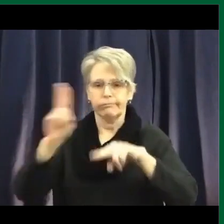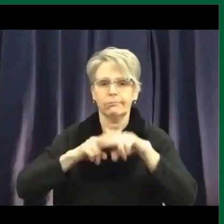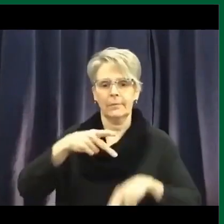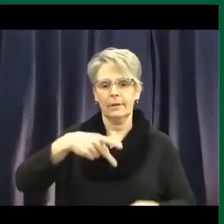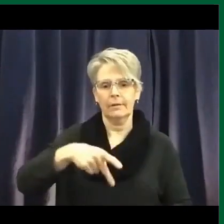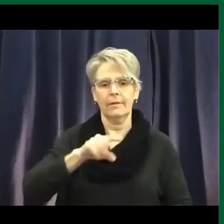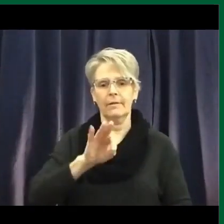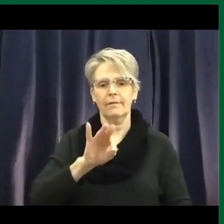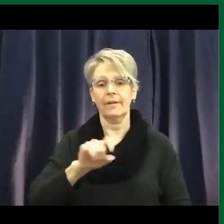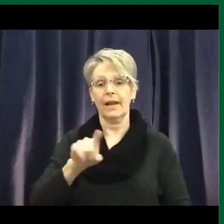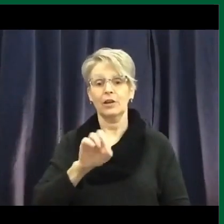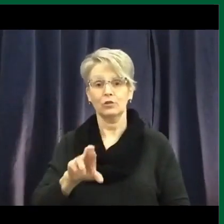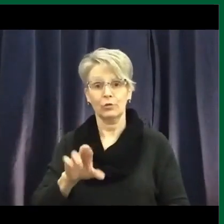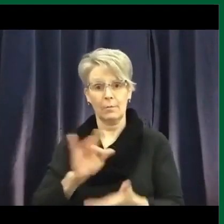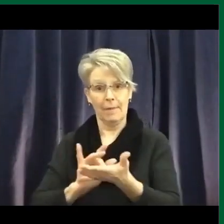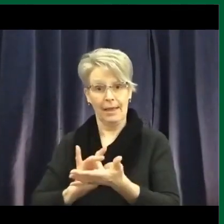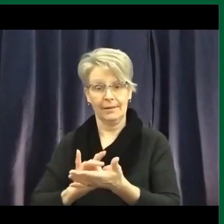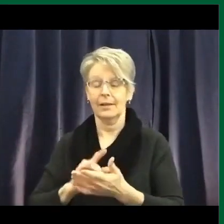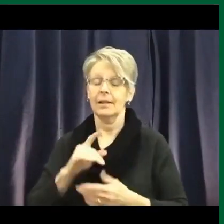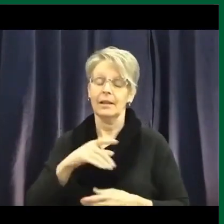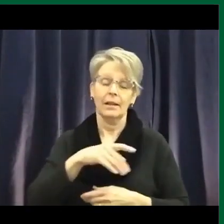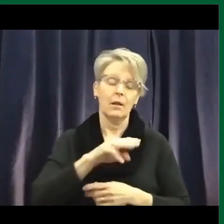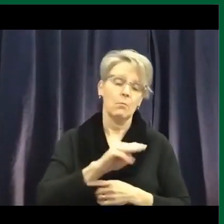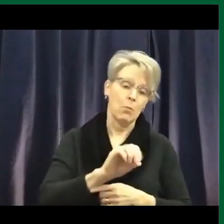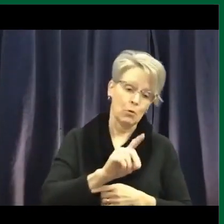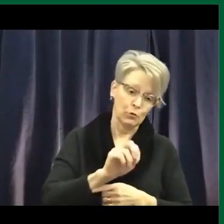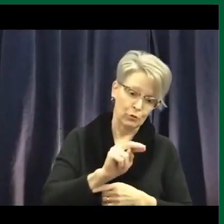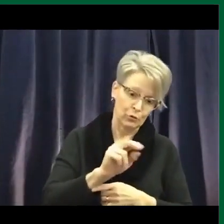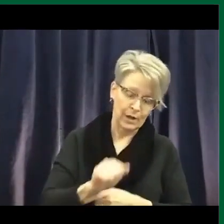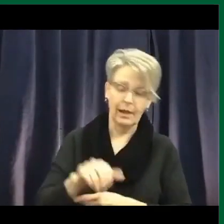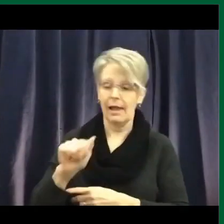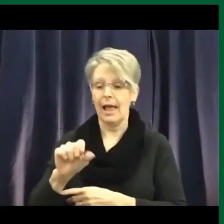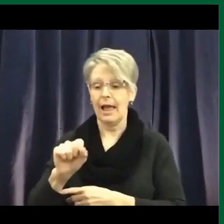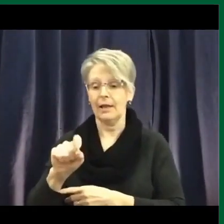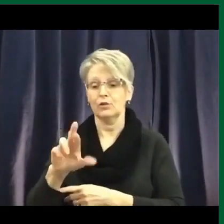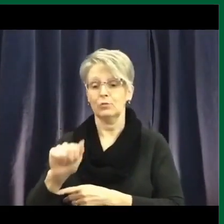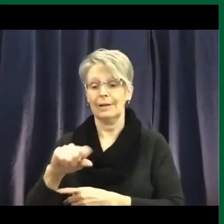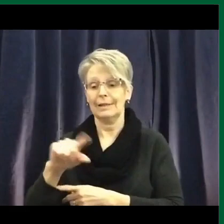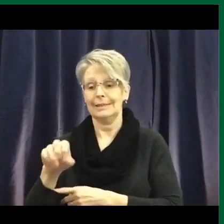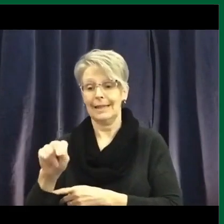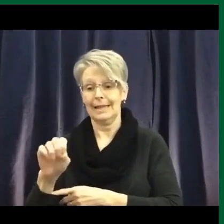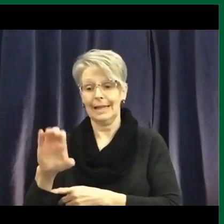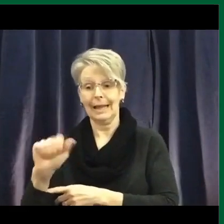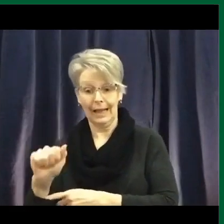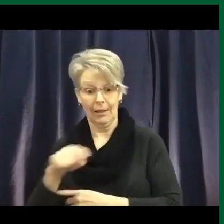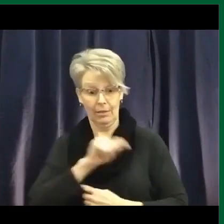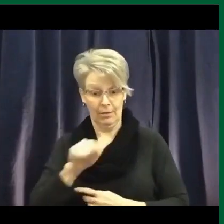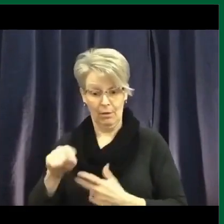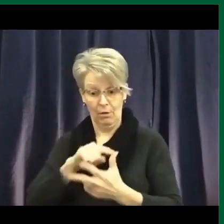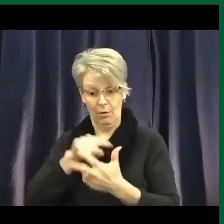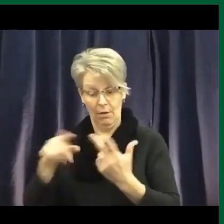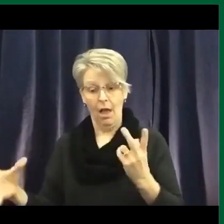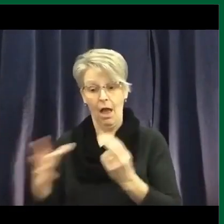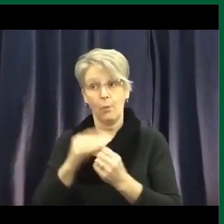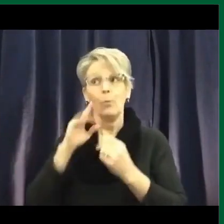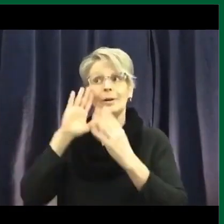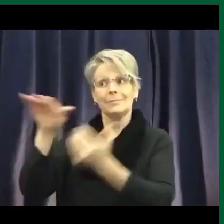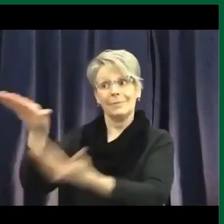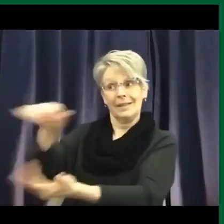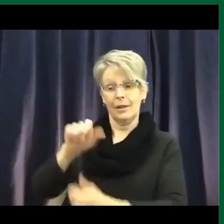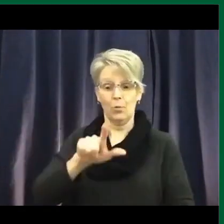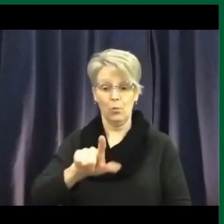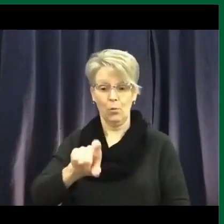few weeks. Between Pfizer, Moderna, and AstraZeneca we now expect to receive about 124,000 more